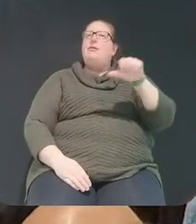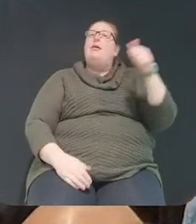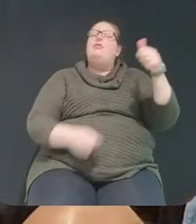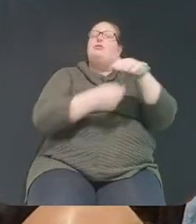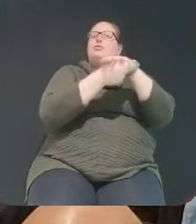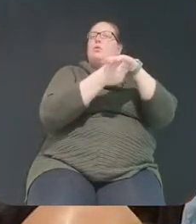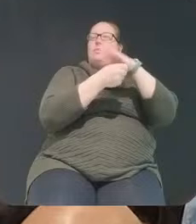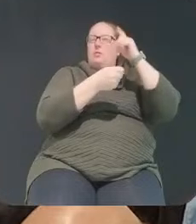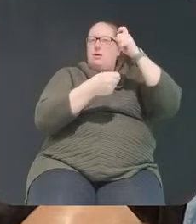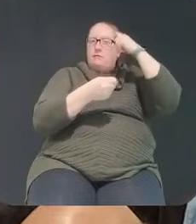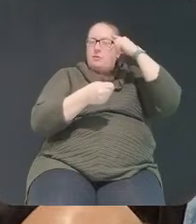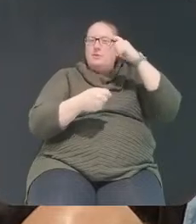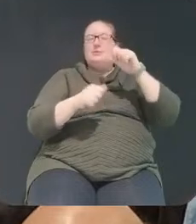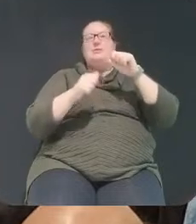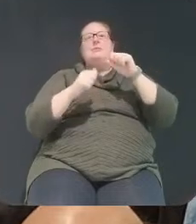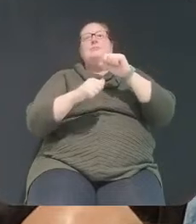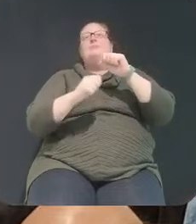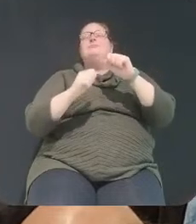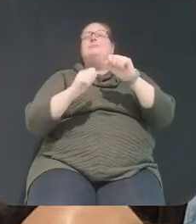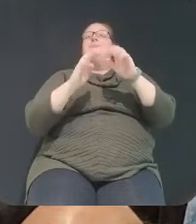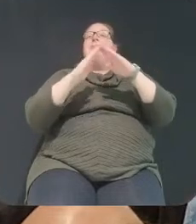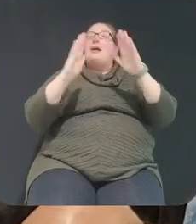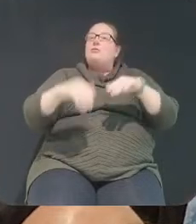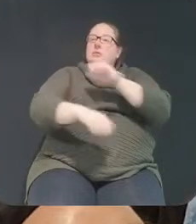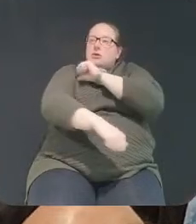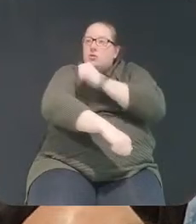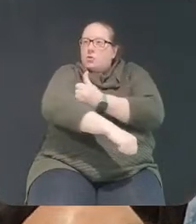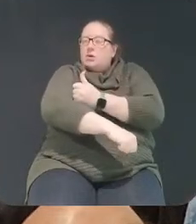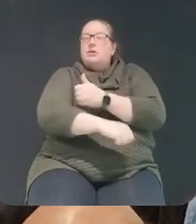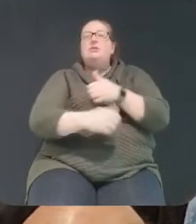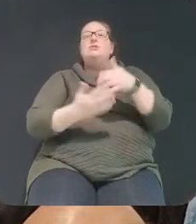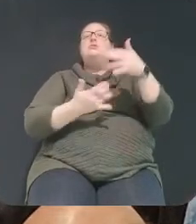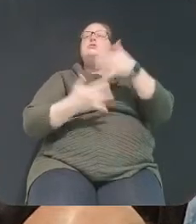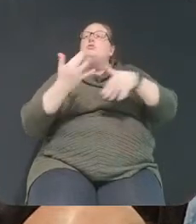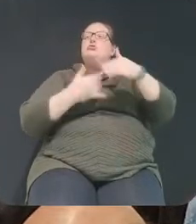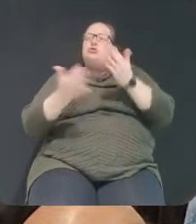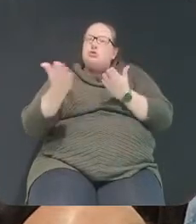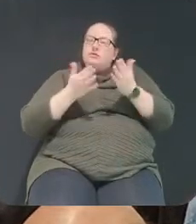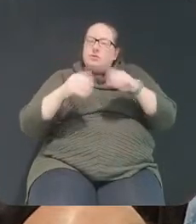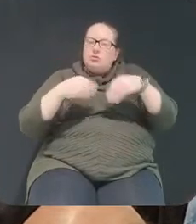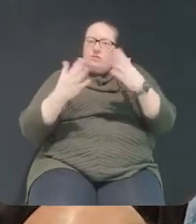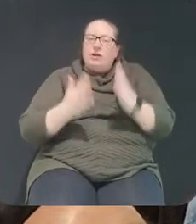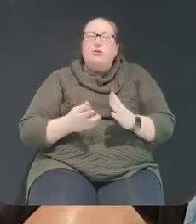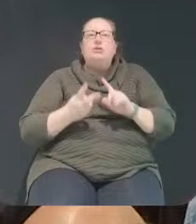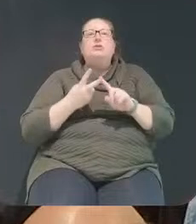governments, housing authorities, social services providers, businesses,